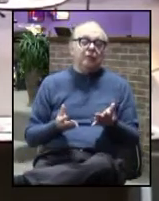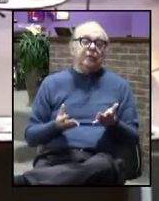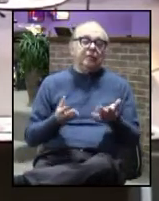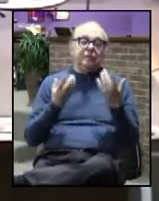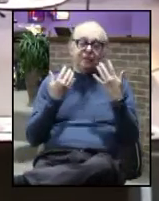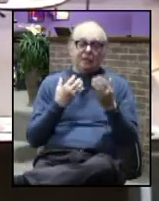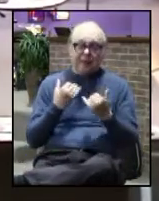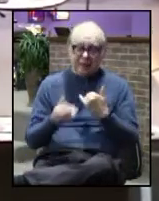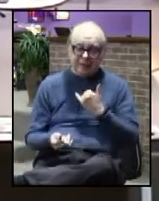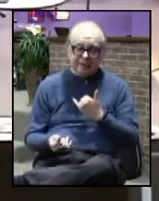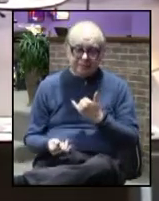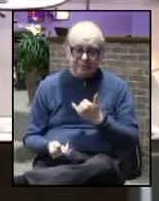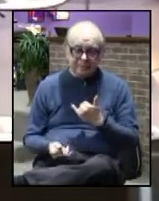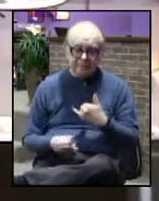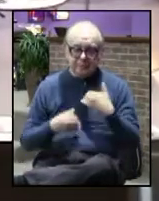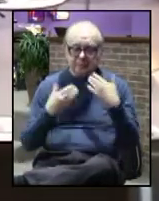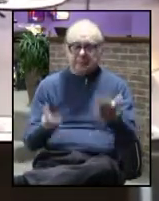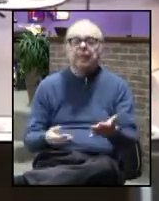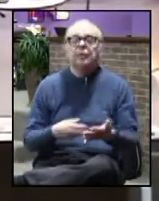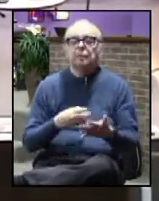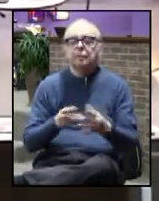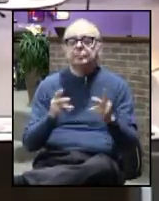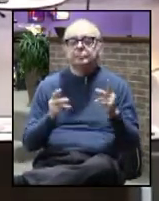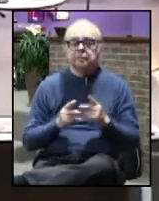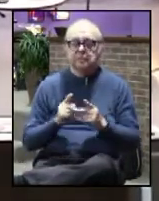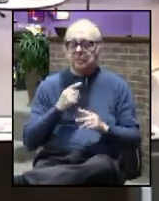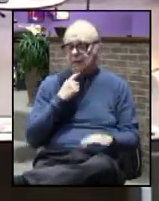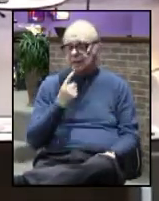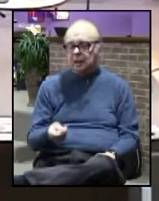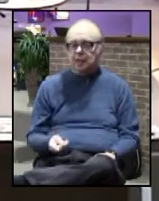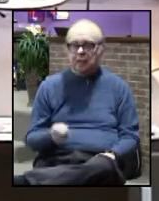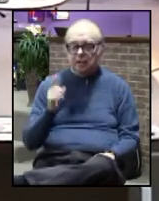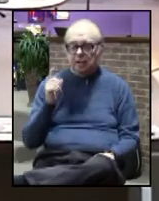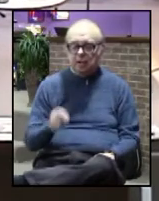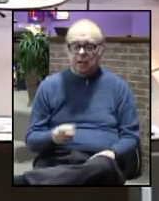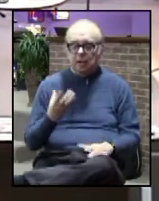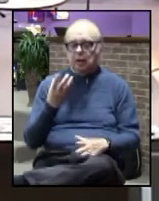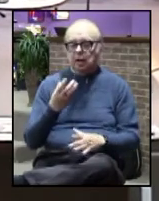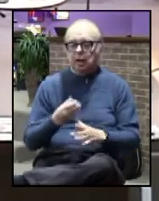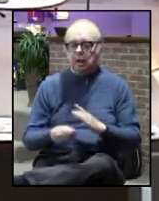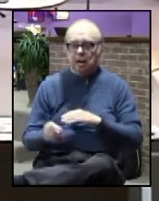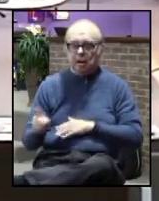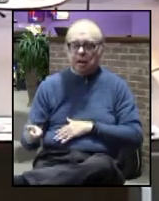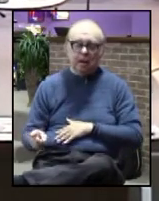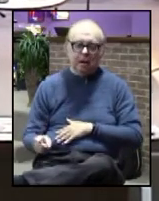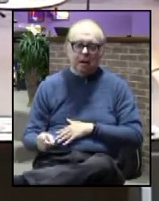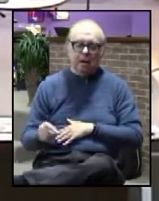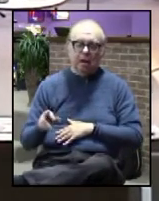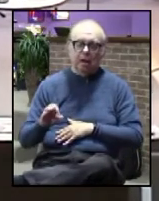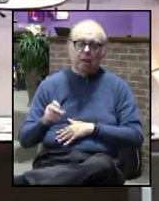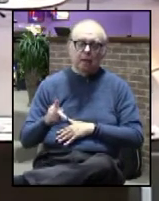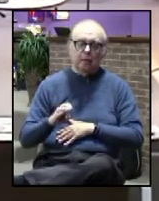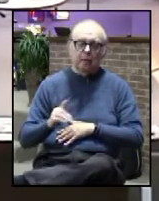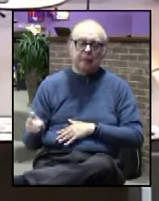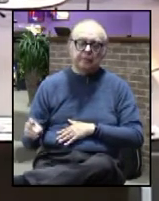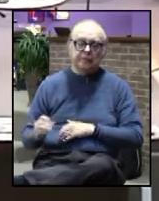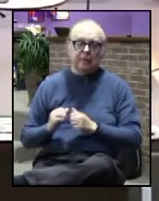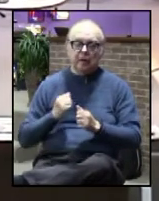last? And then we get to this one spot, and it says, you need to get out here because there's rapids ahead of